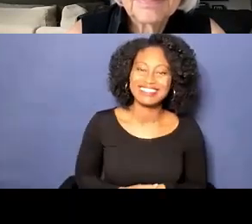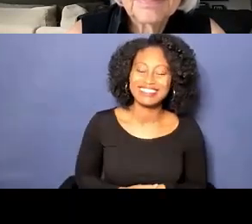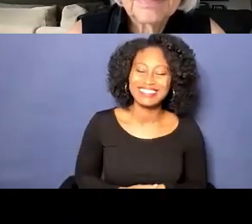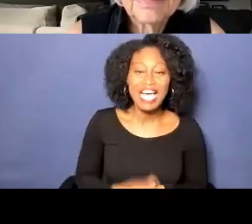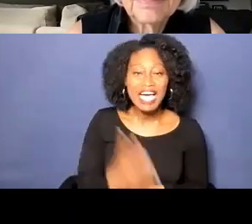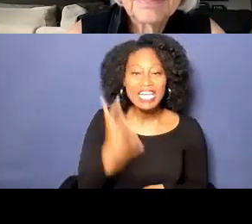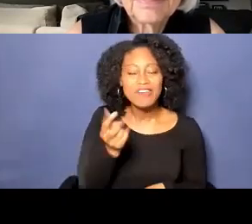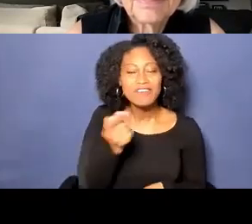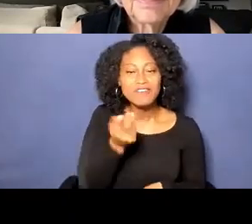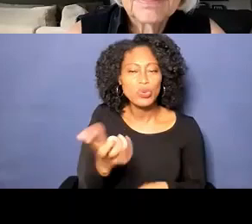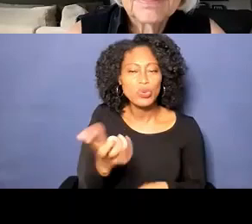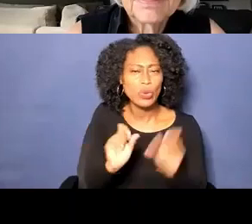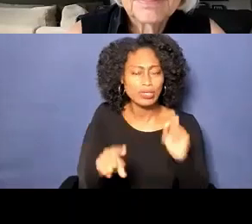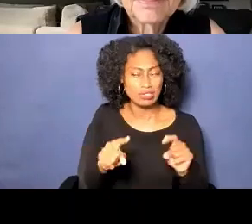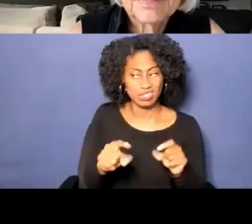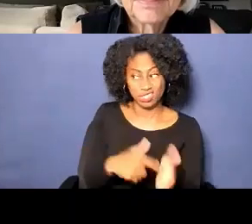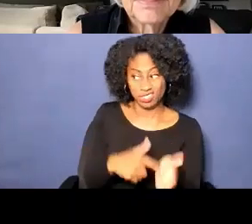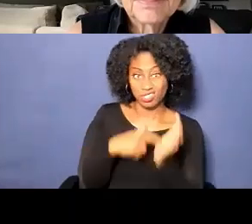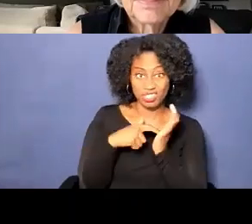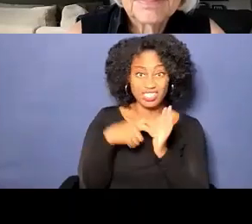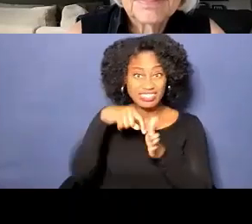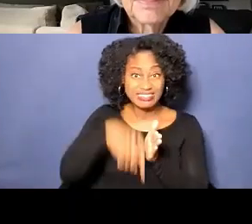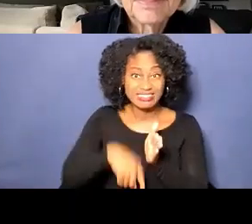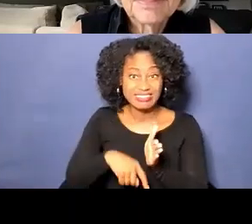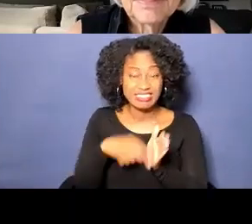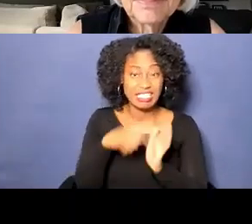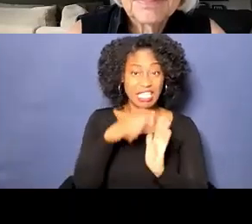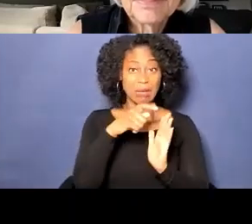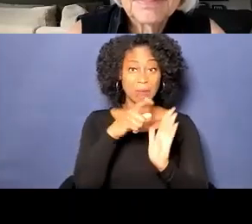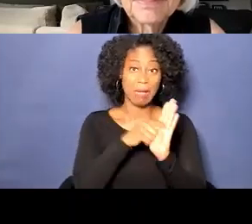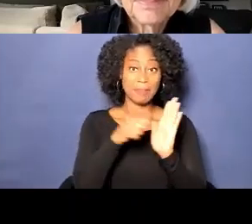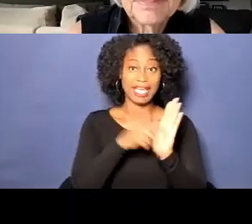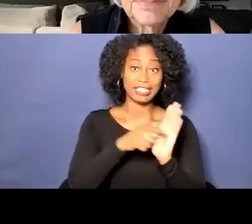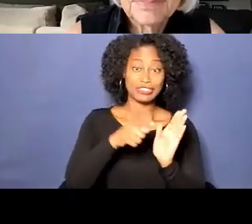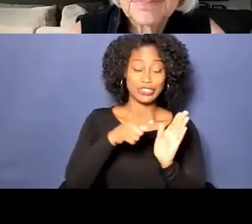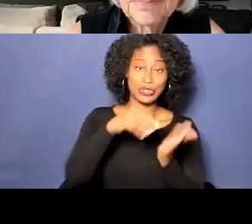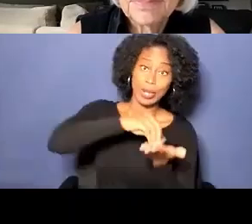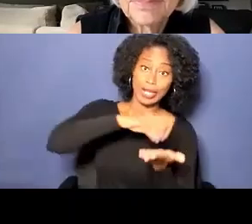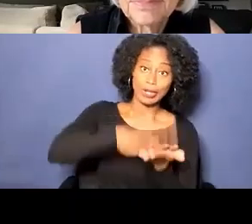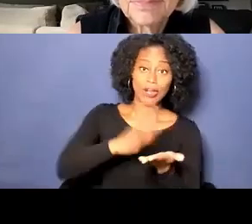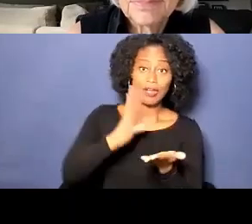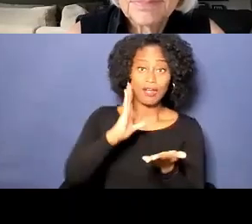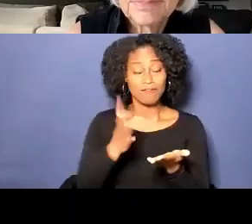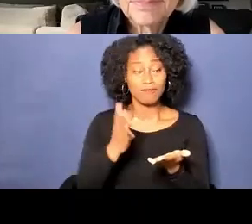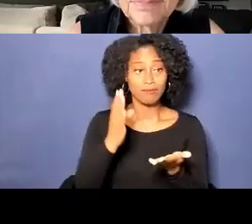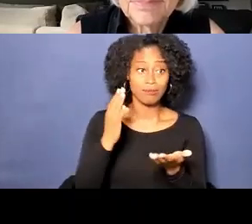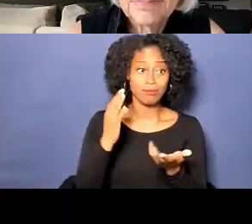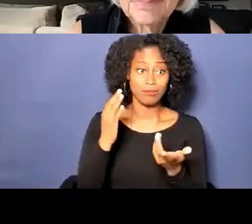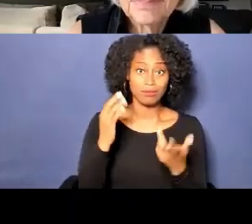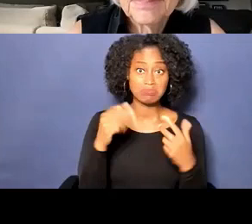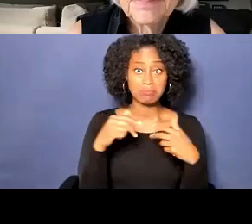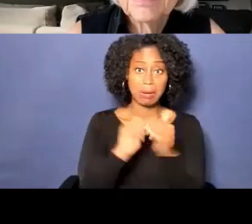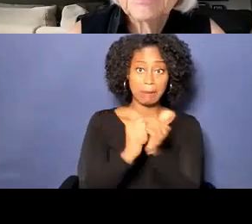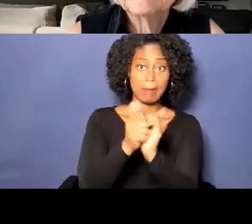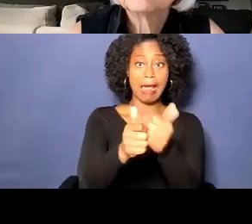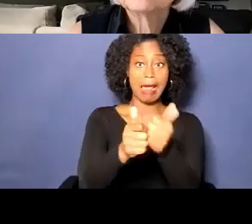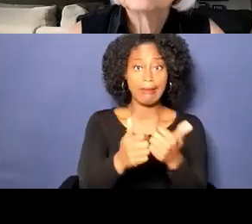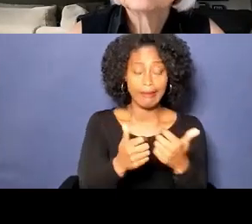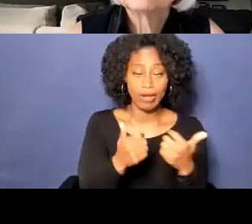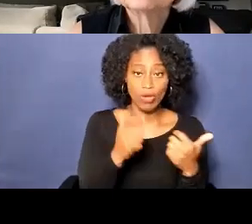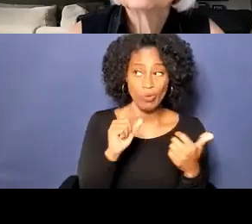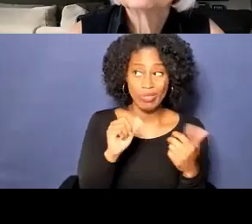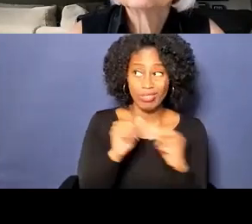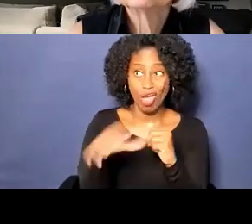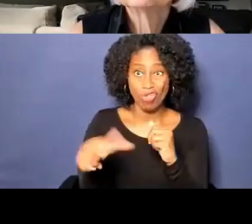questions about, do you have to have a deep publication record to submit a competitive proposal? And the